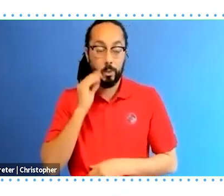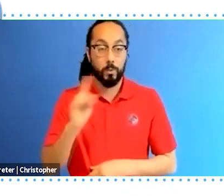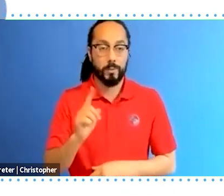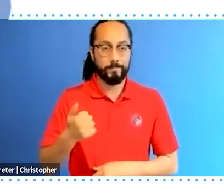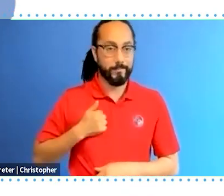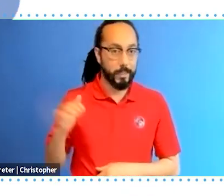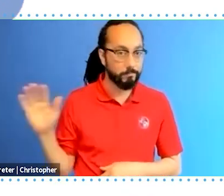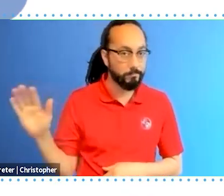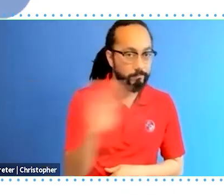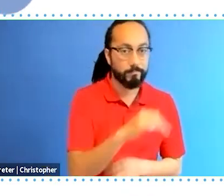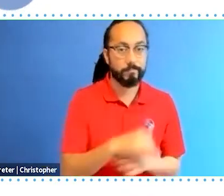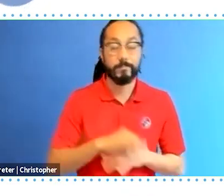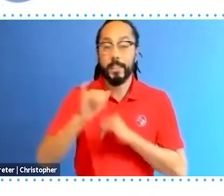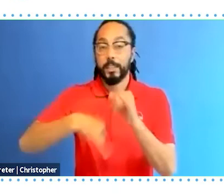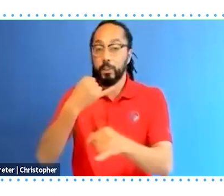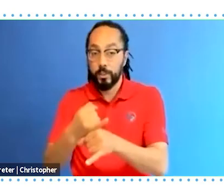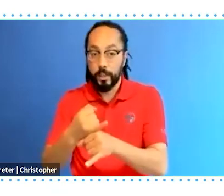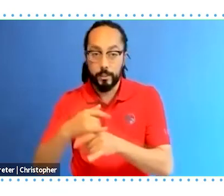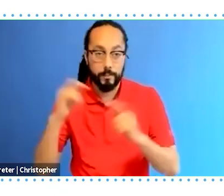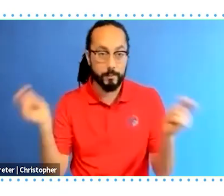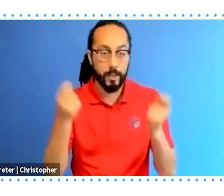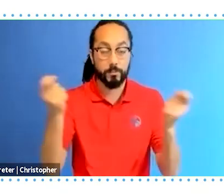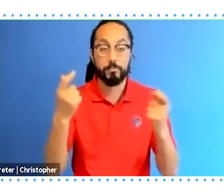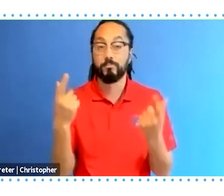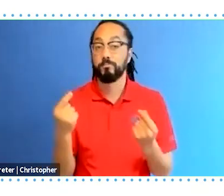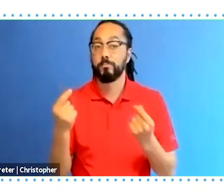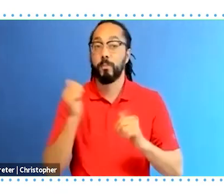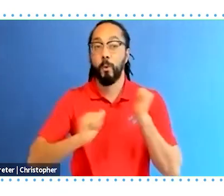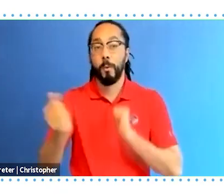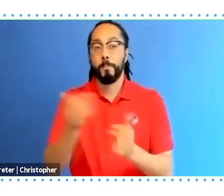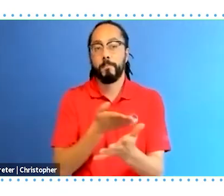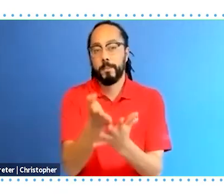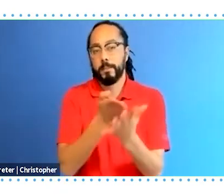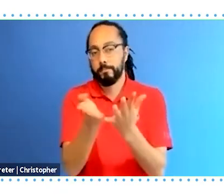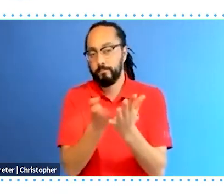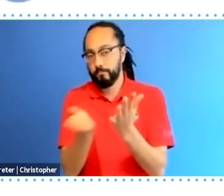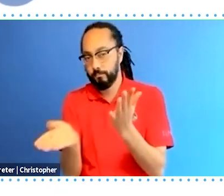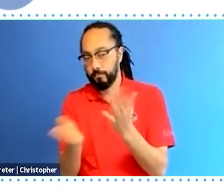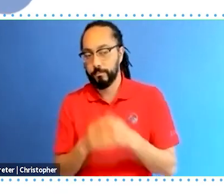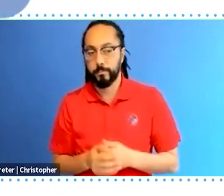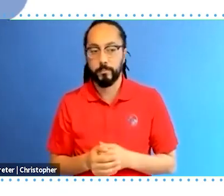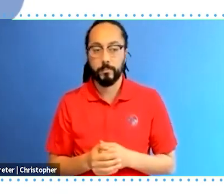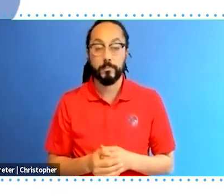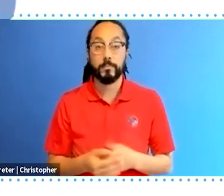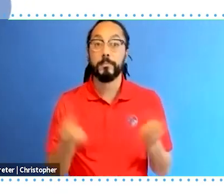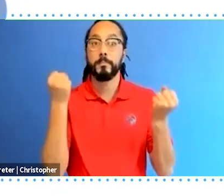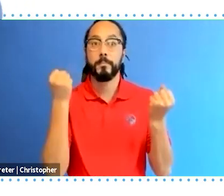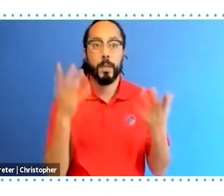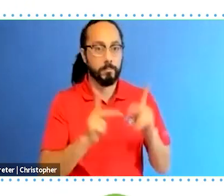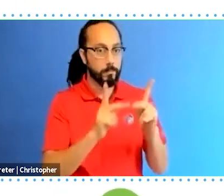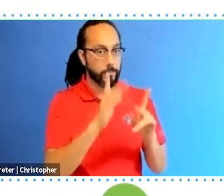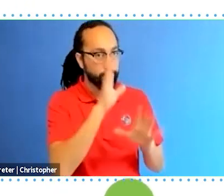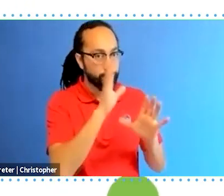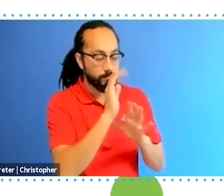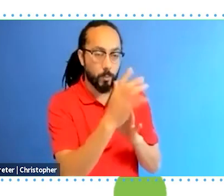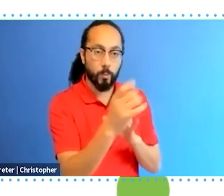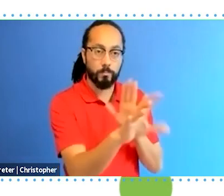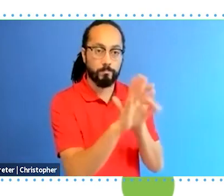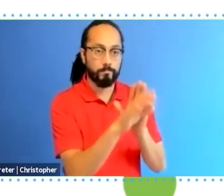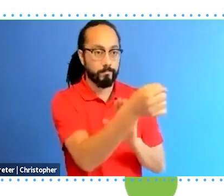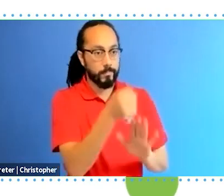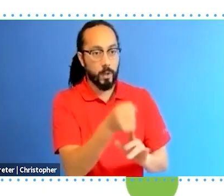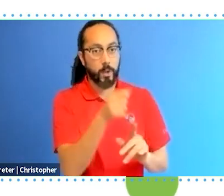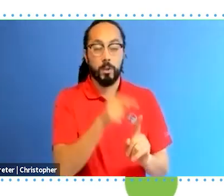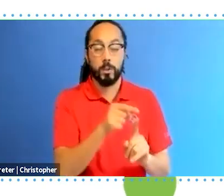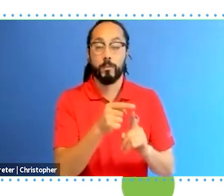international festivals and multidisciplinary performing arts. She is a sought-after consultant with her practice LeSage Arts Management